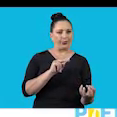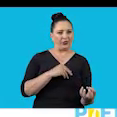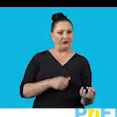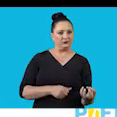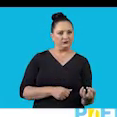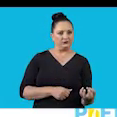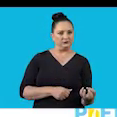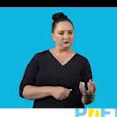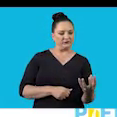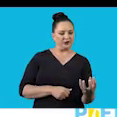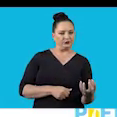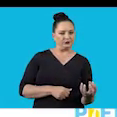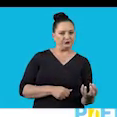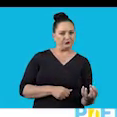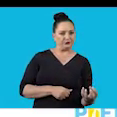temperature,